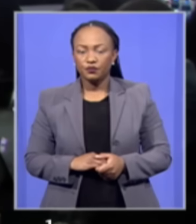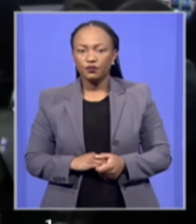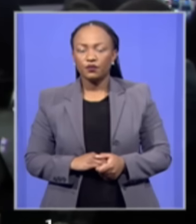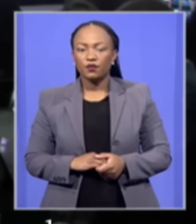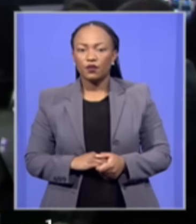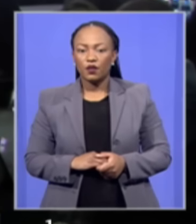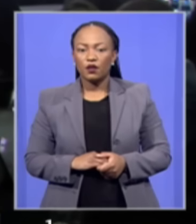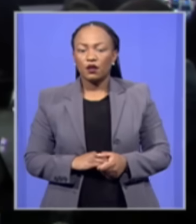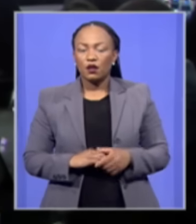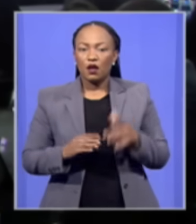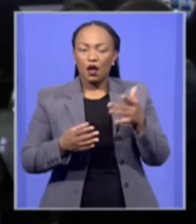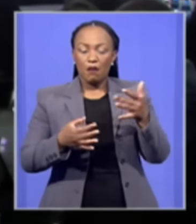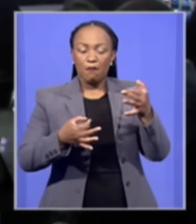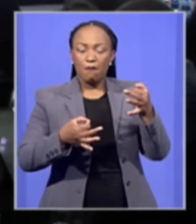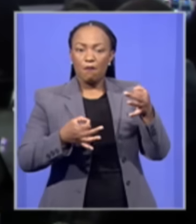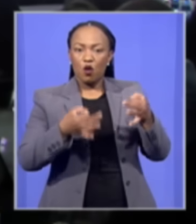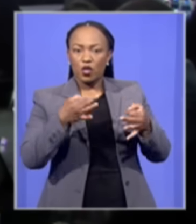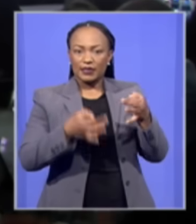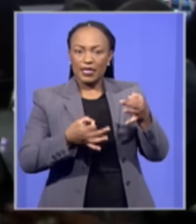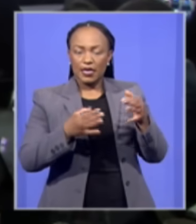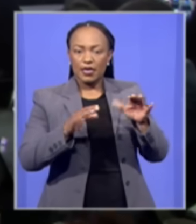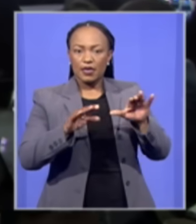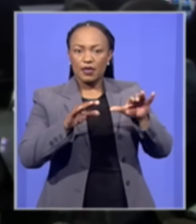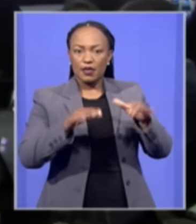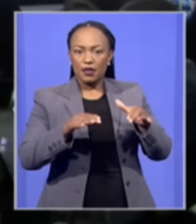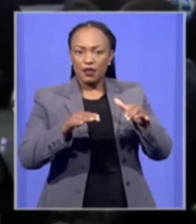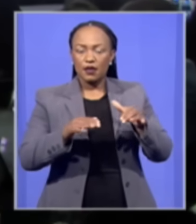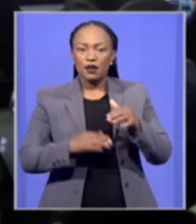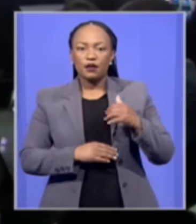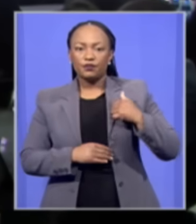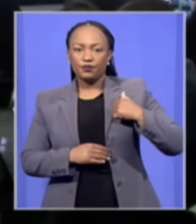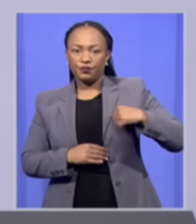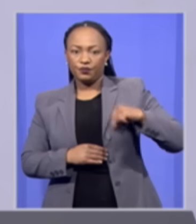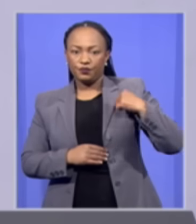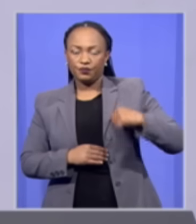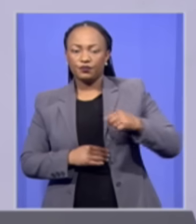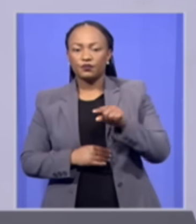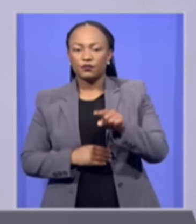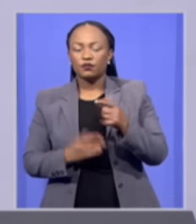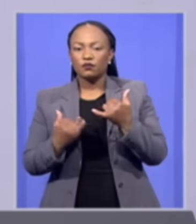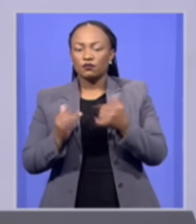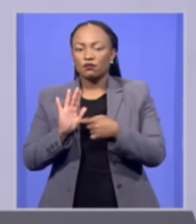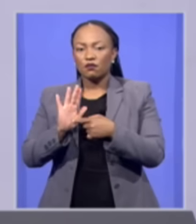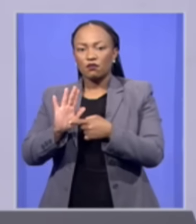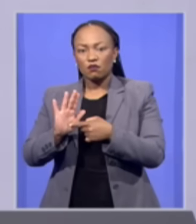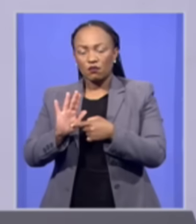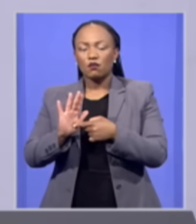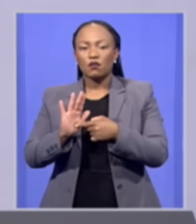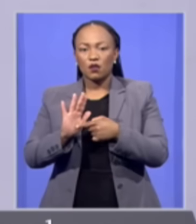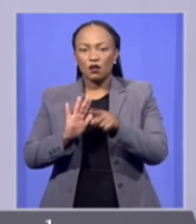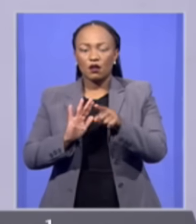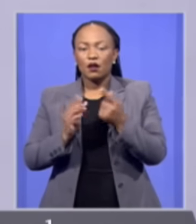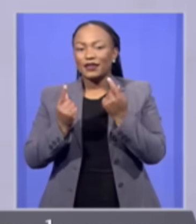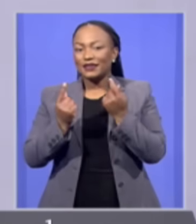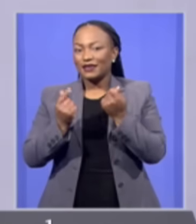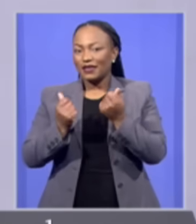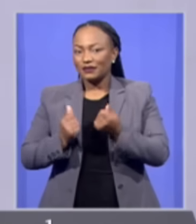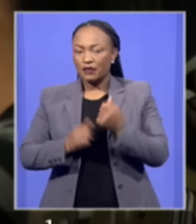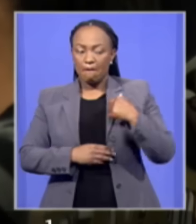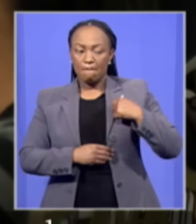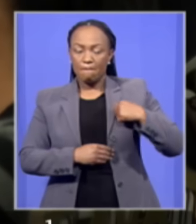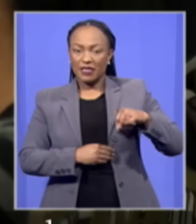Ditherisano tsa dipolotiki tlhatlhobong ya tokomane ya melao ya mmuso di ile tsa shebana haholo le tsamaiso ditjhelete tsa